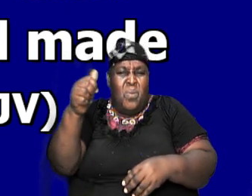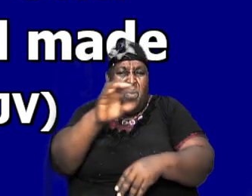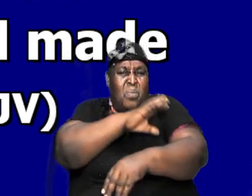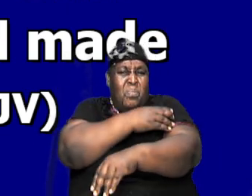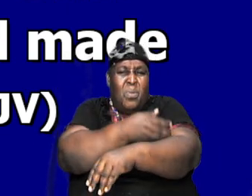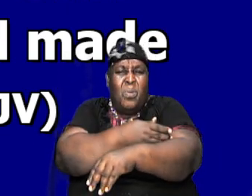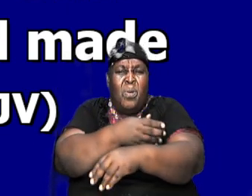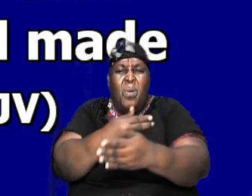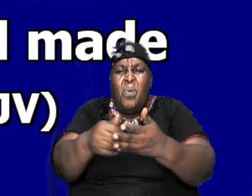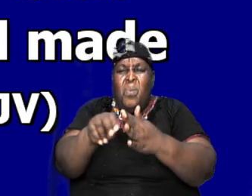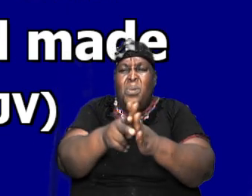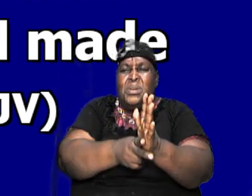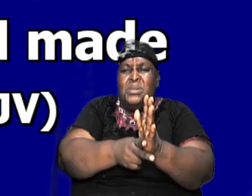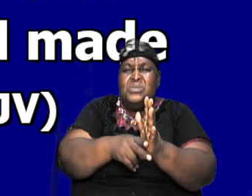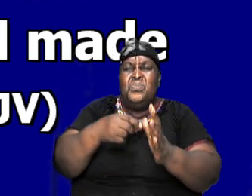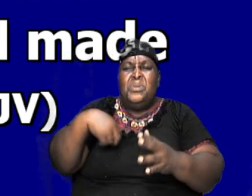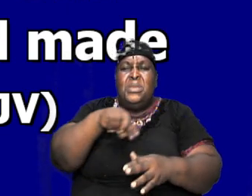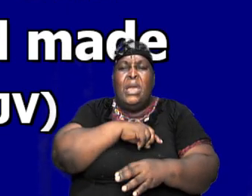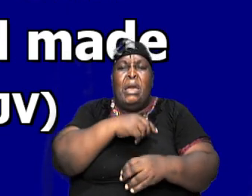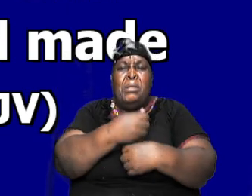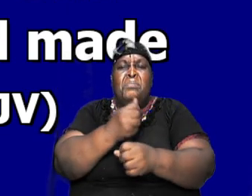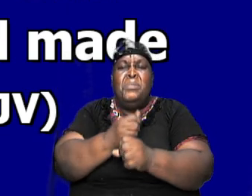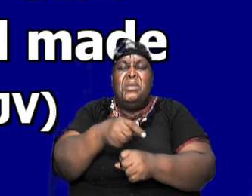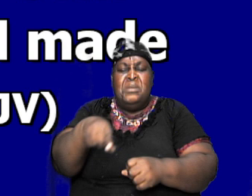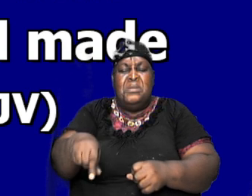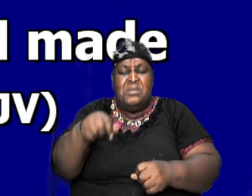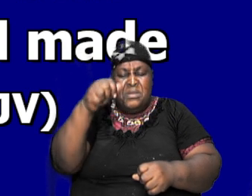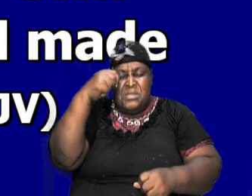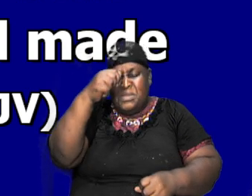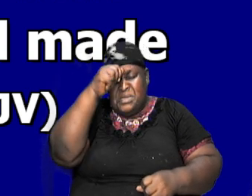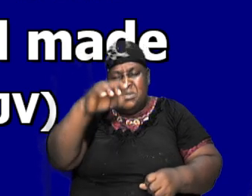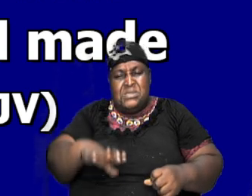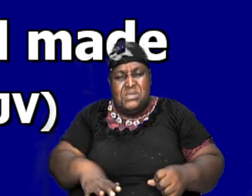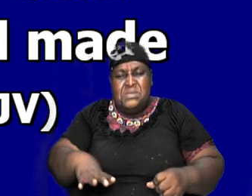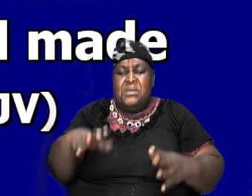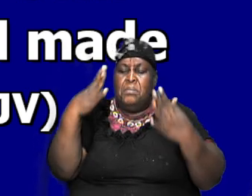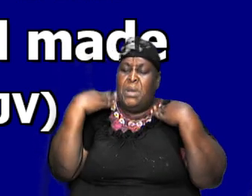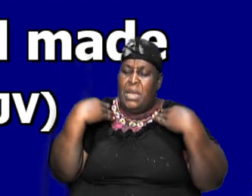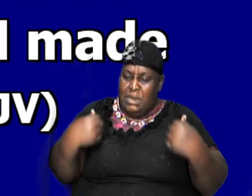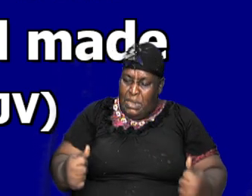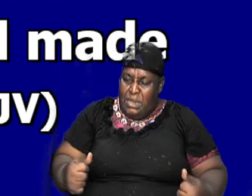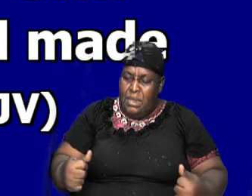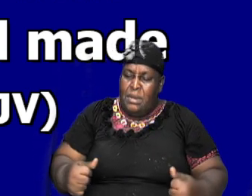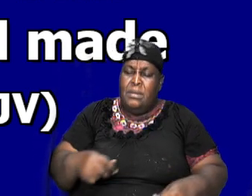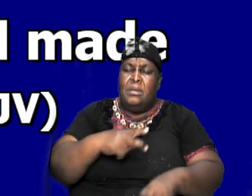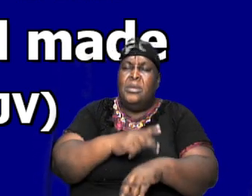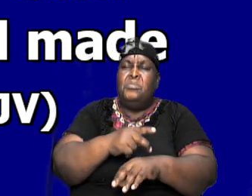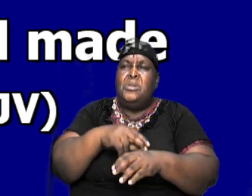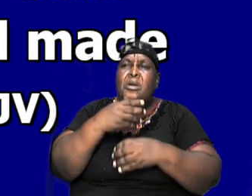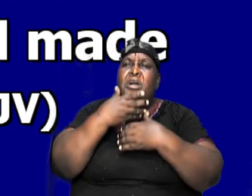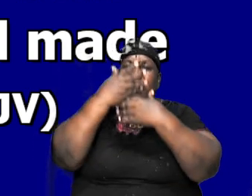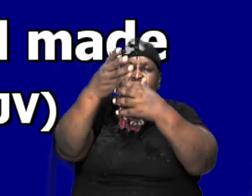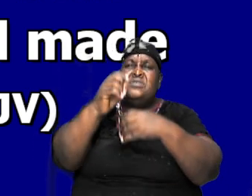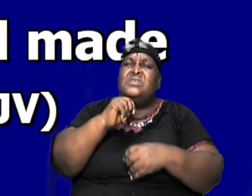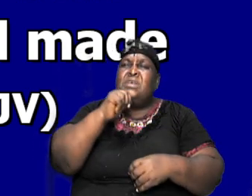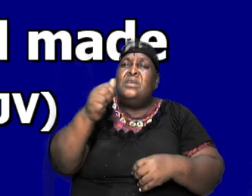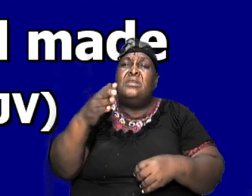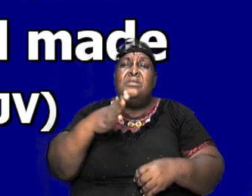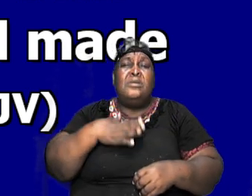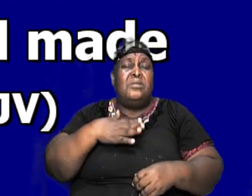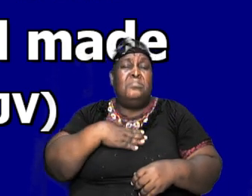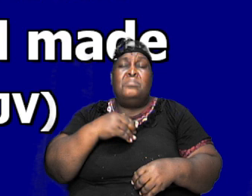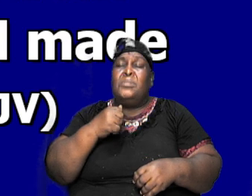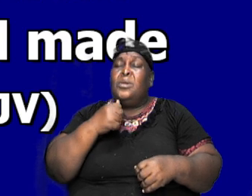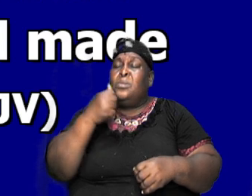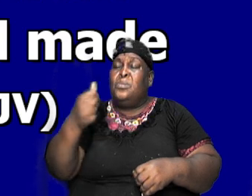power or holiness we had made this man walk?" So Peter confessed, "Look here, it's not because of my own